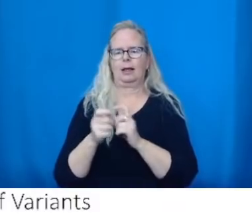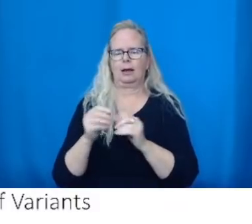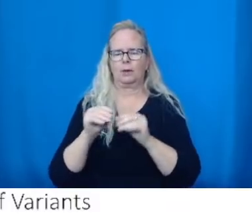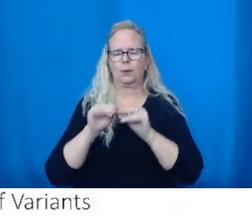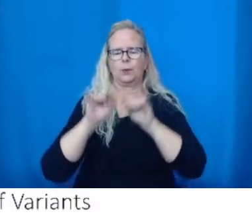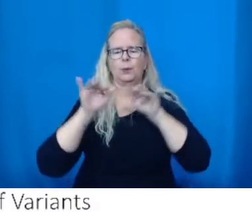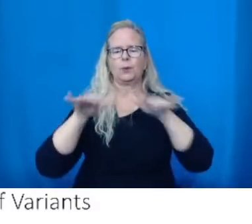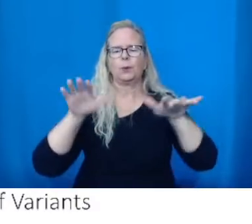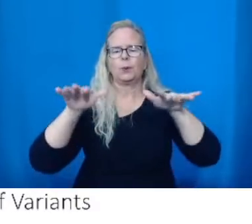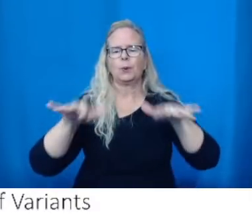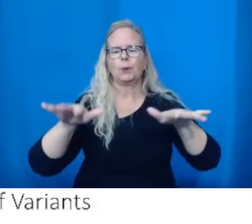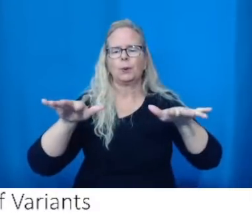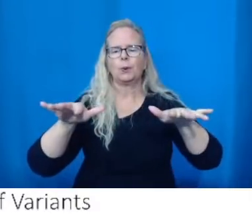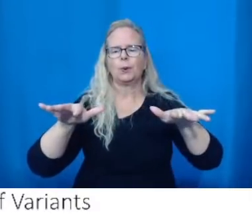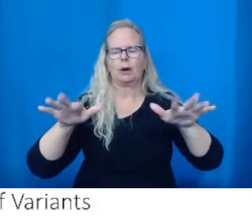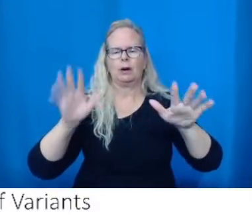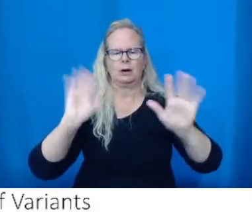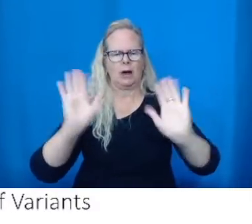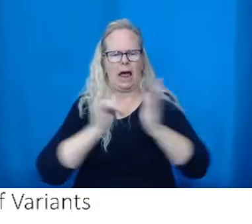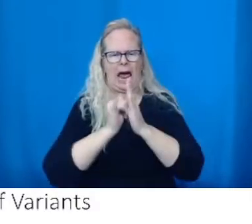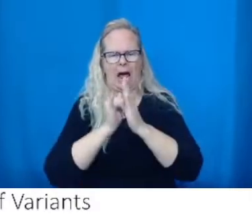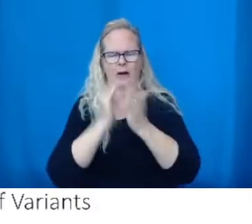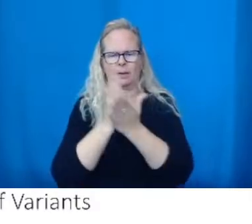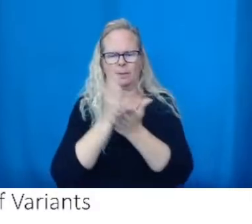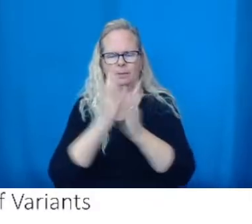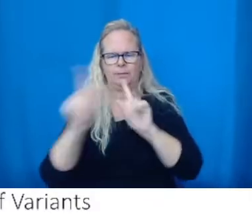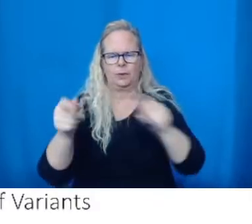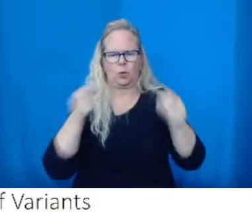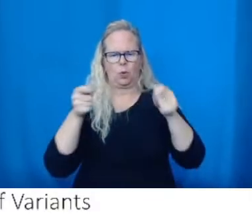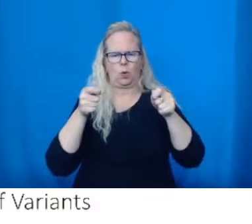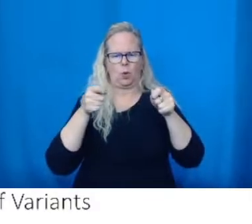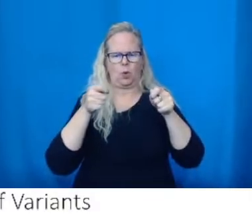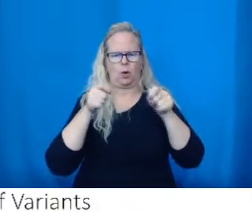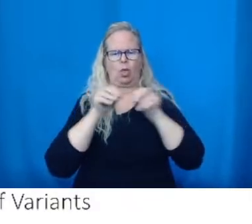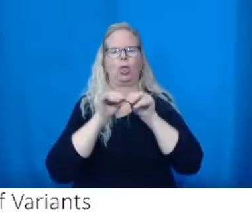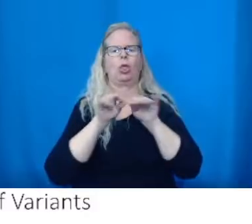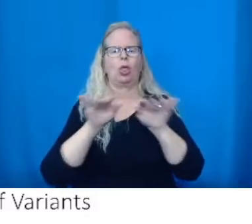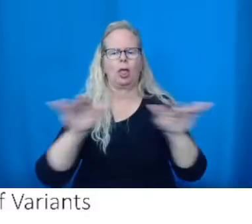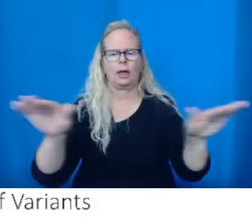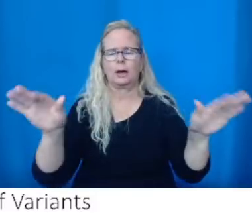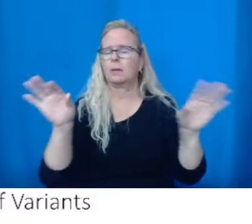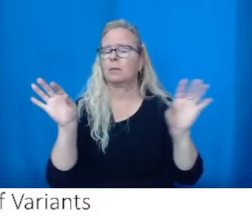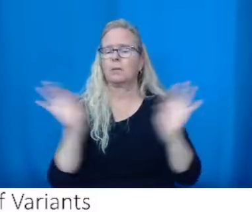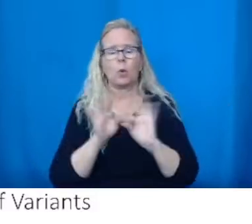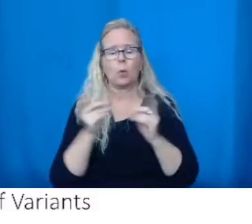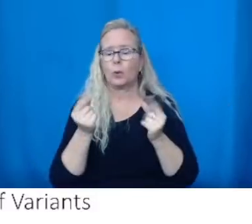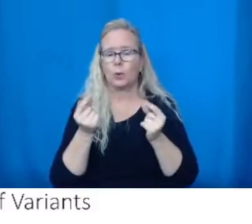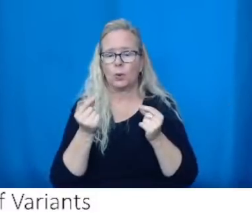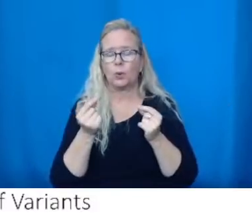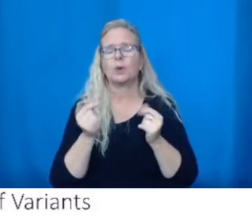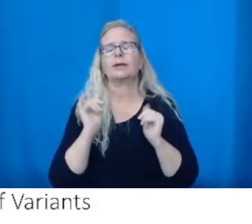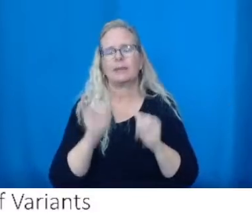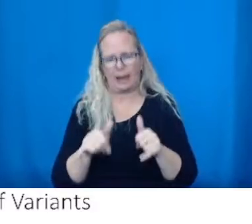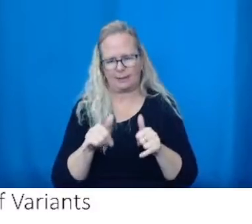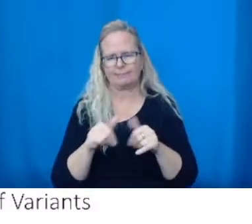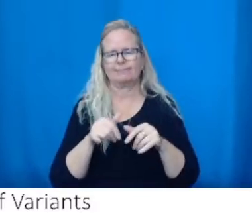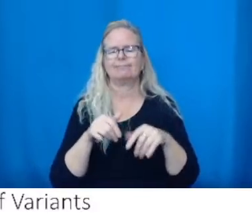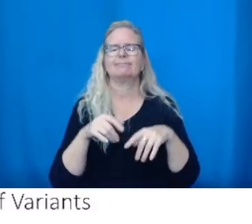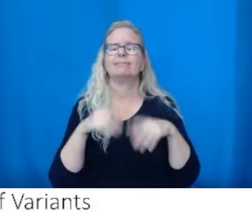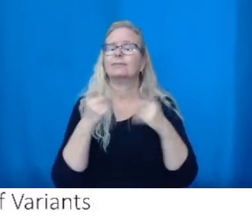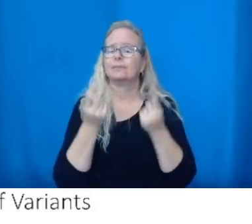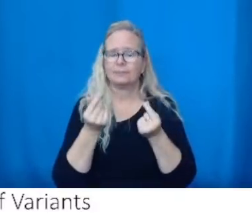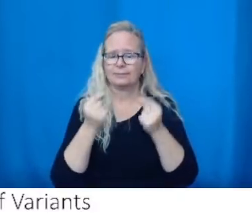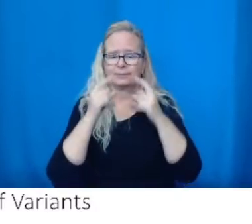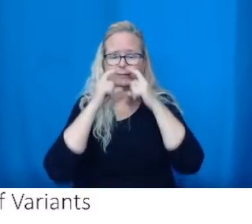we need to be using layered controls and tight-fitting masks and respirators to reduce inhalation transmission. And this increased transmissibility